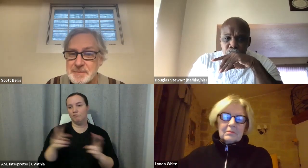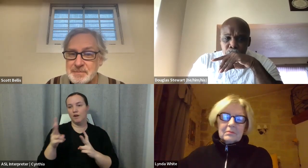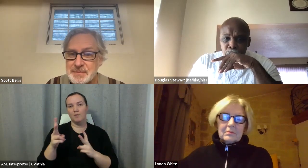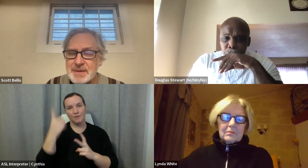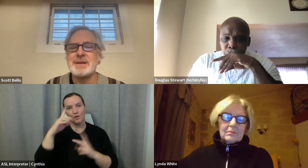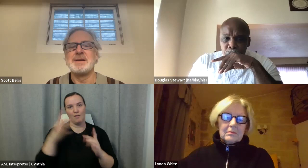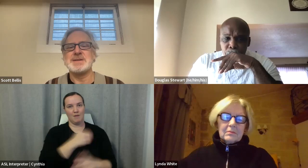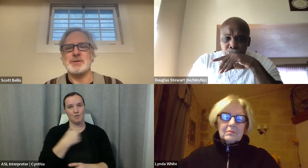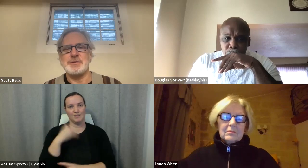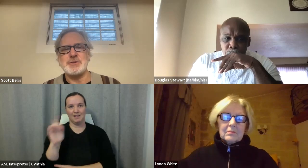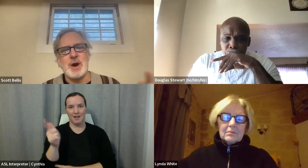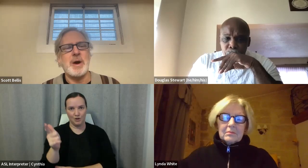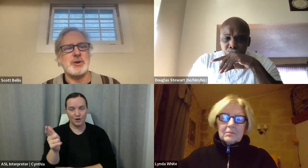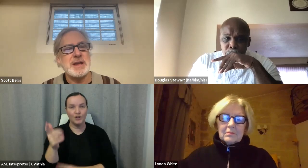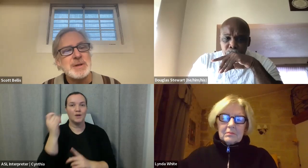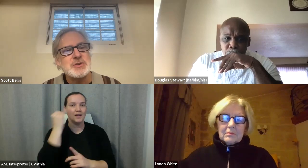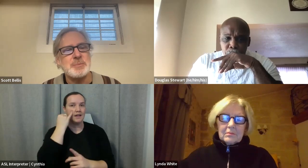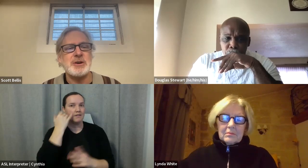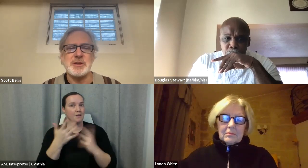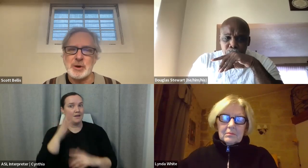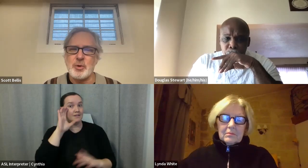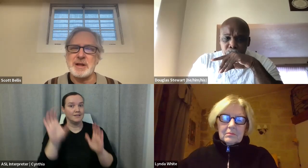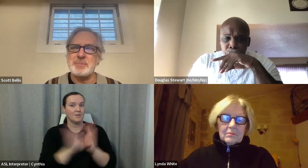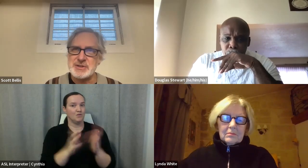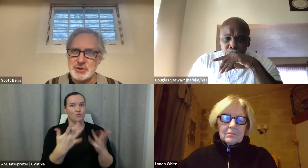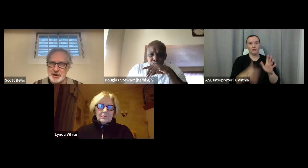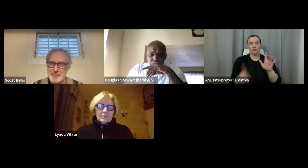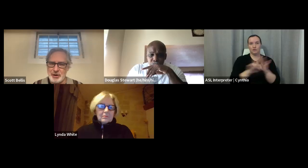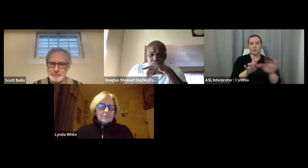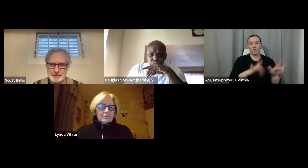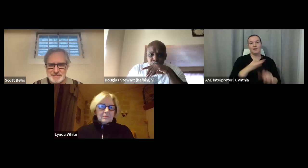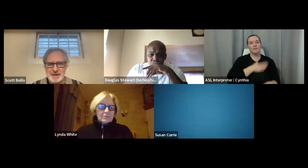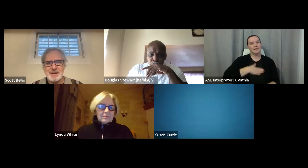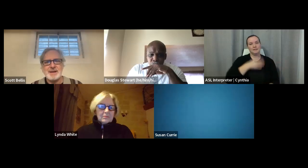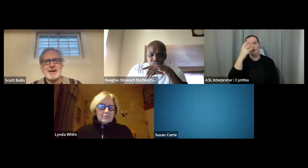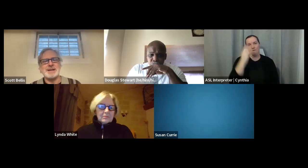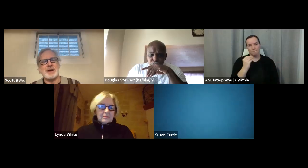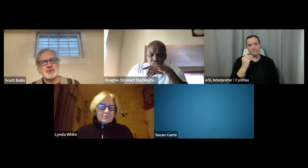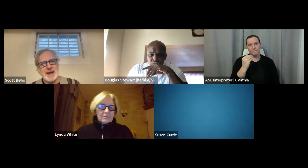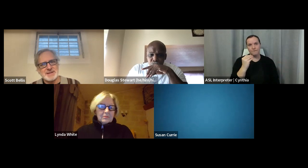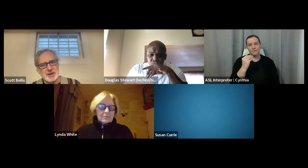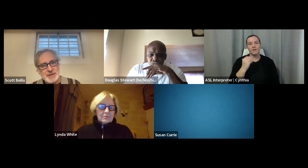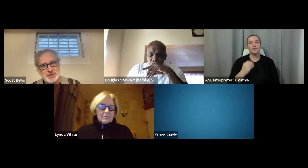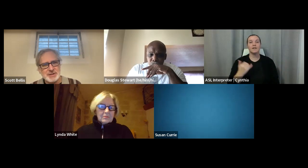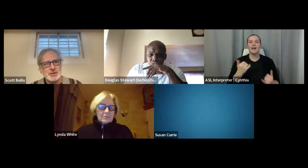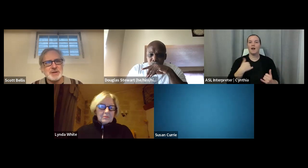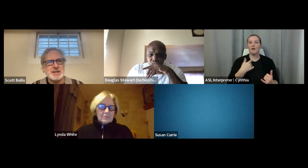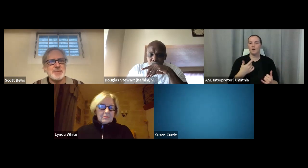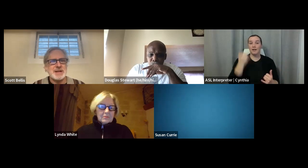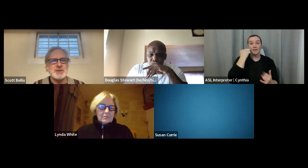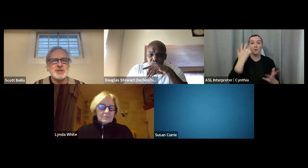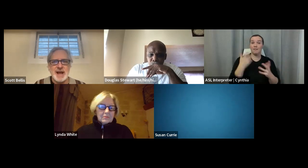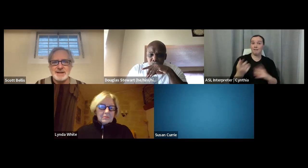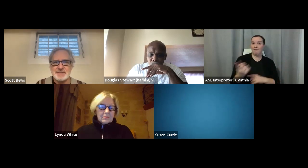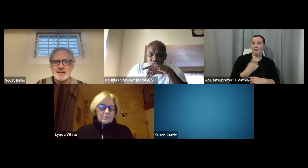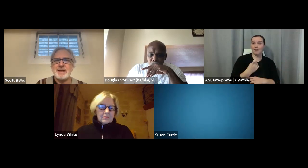later. So if you do not want your image to appear in the recording, please turn your camera off. Now, to ask a question, you can type